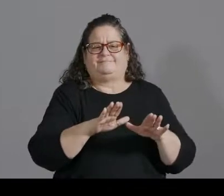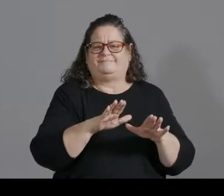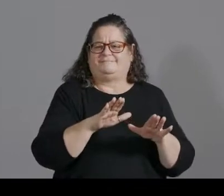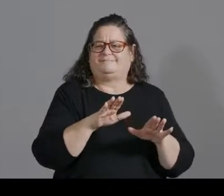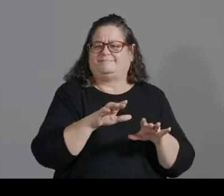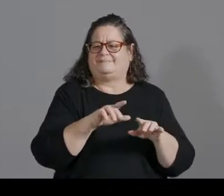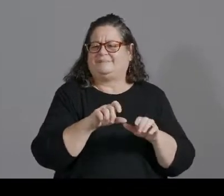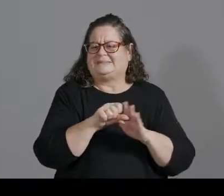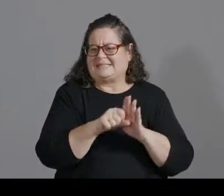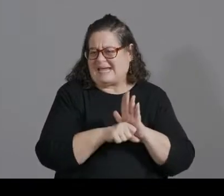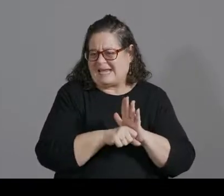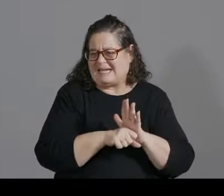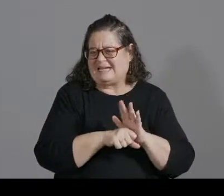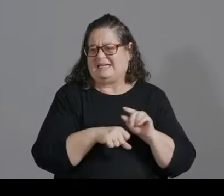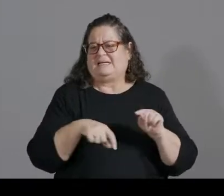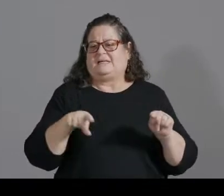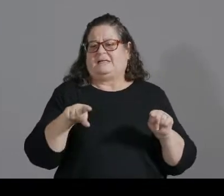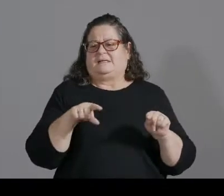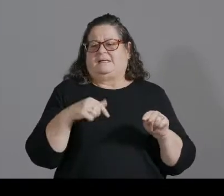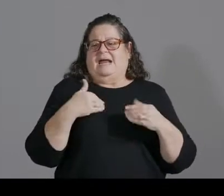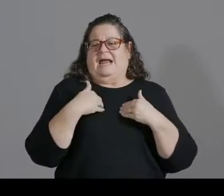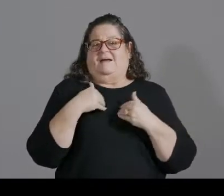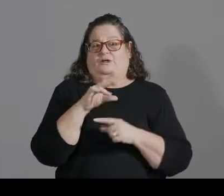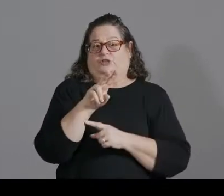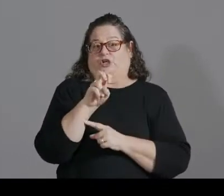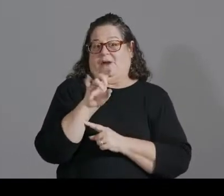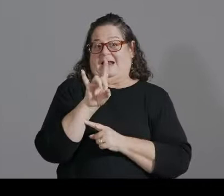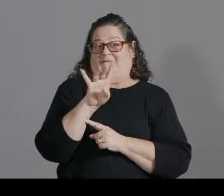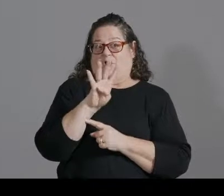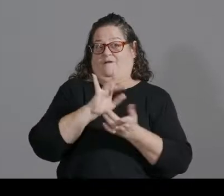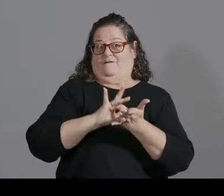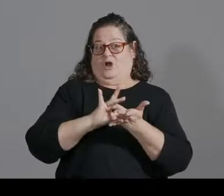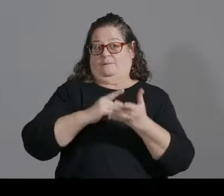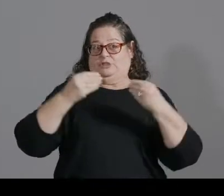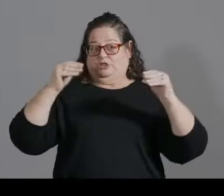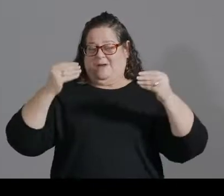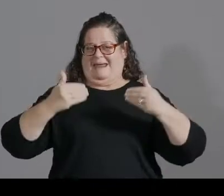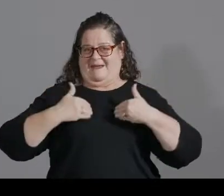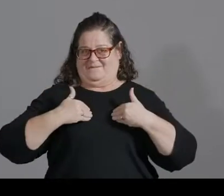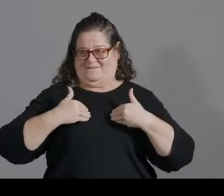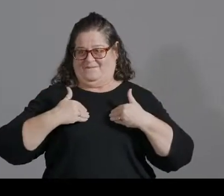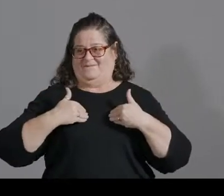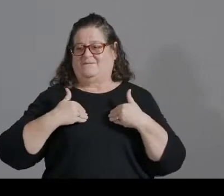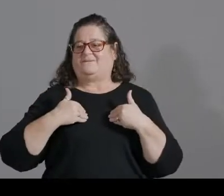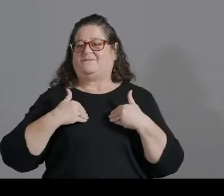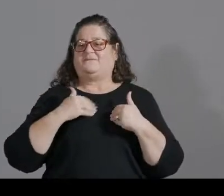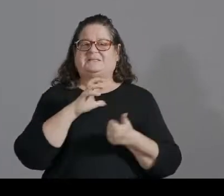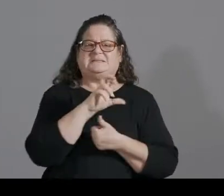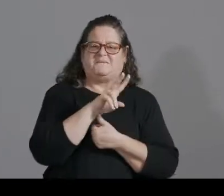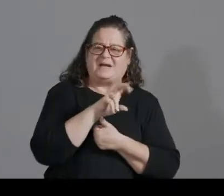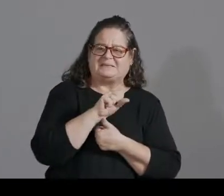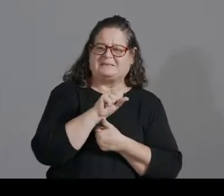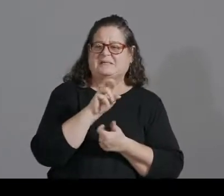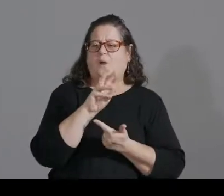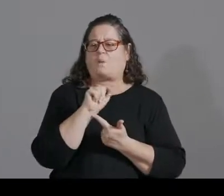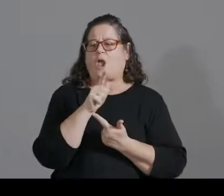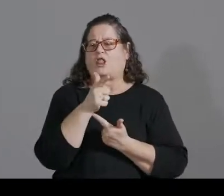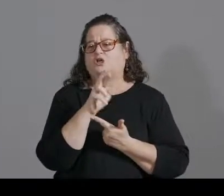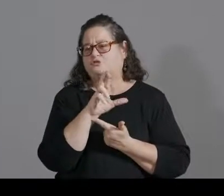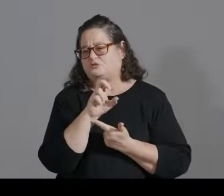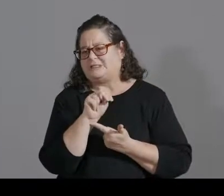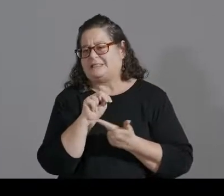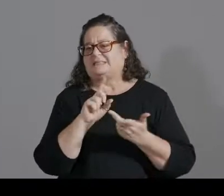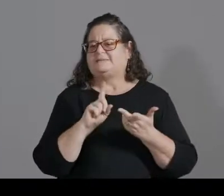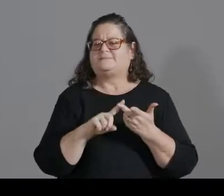284 pharmacies, including Fry's, Albertsons, Safeway, and Walgreens, that are scheduled to receive a limited